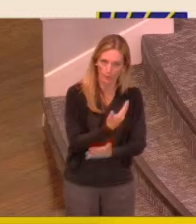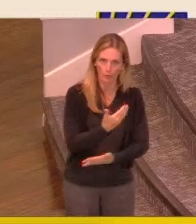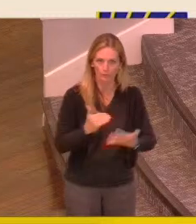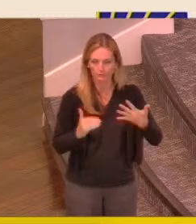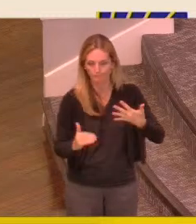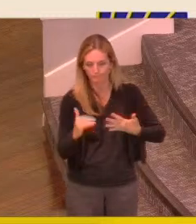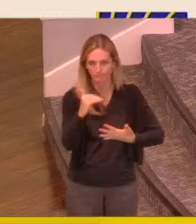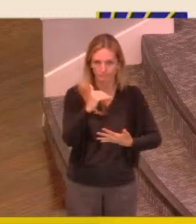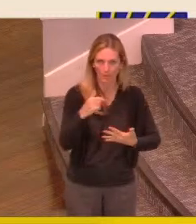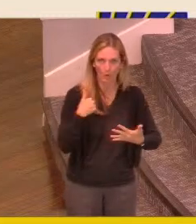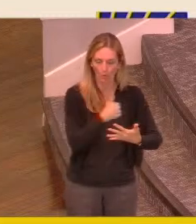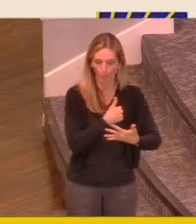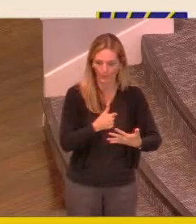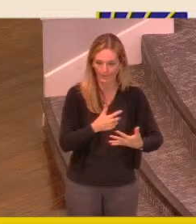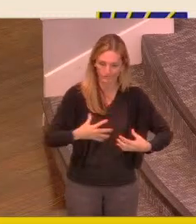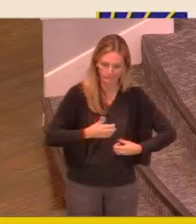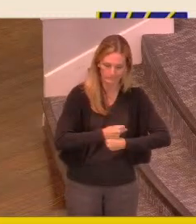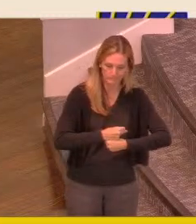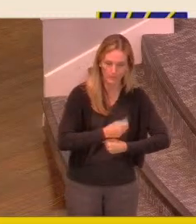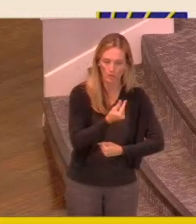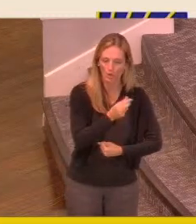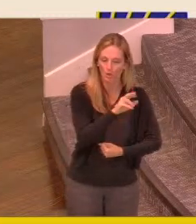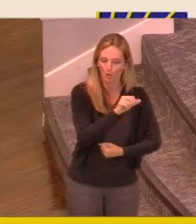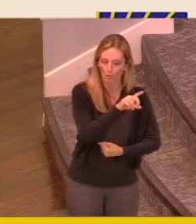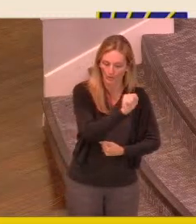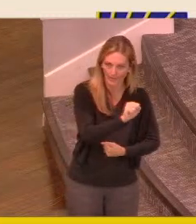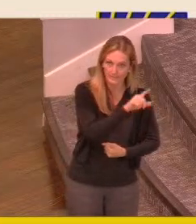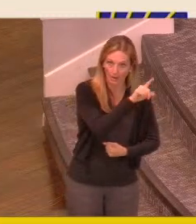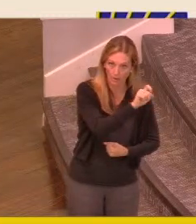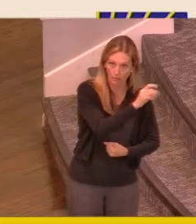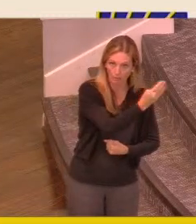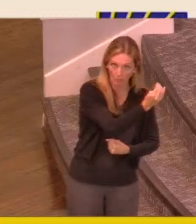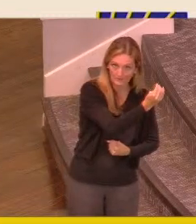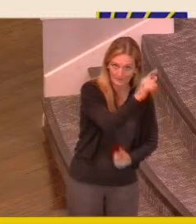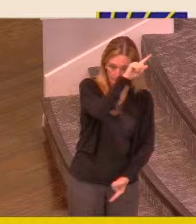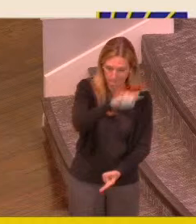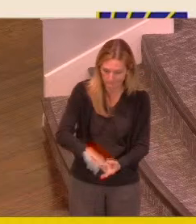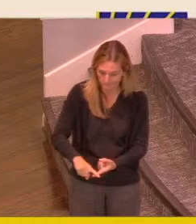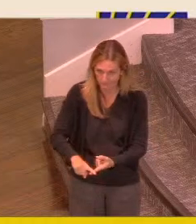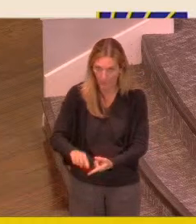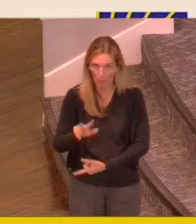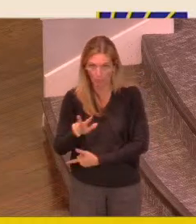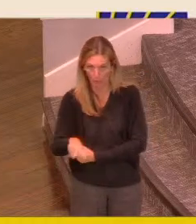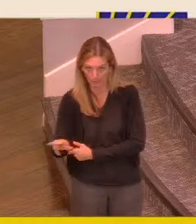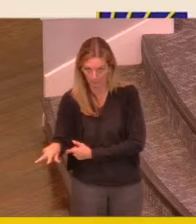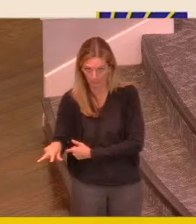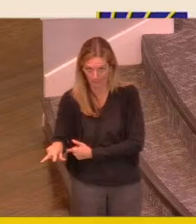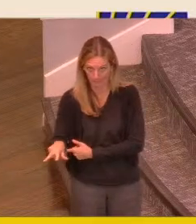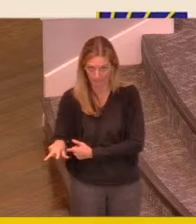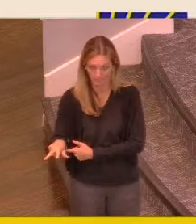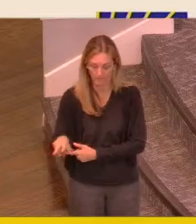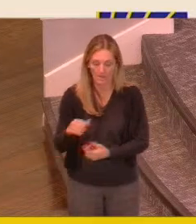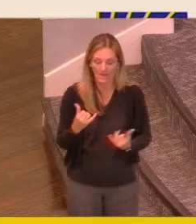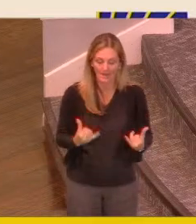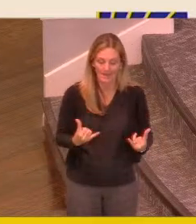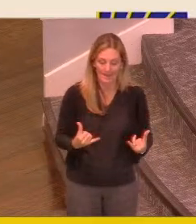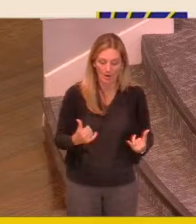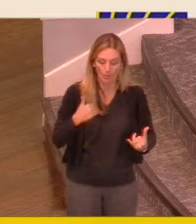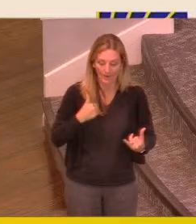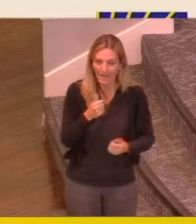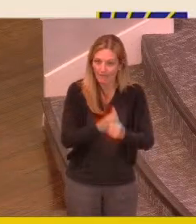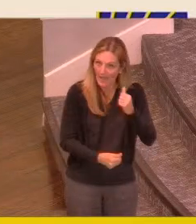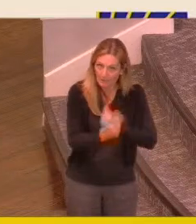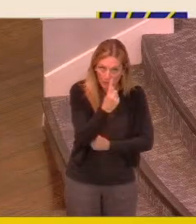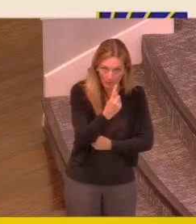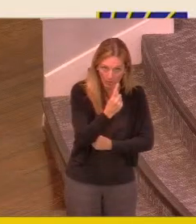consolidated the grades from 114 down to 33. We then placed everyone on the new